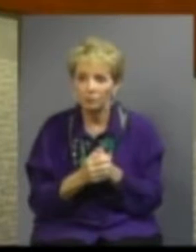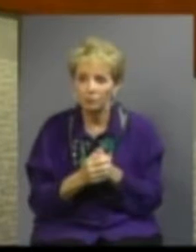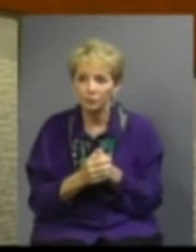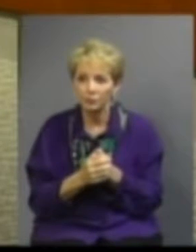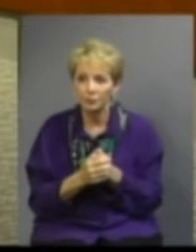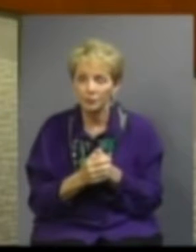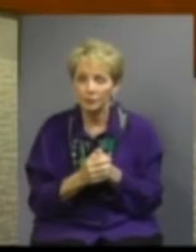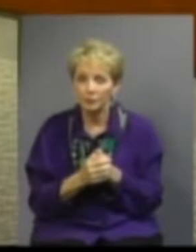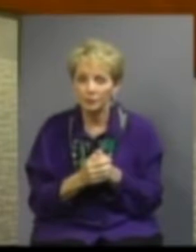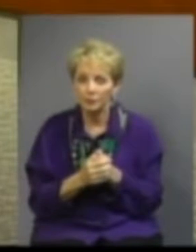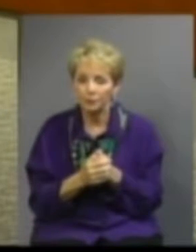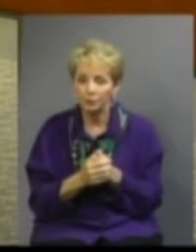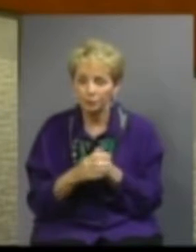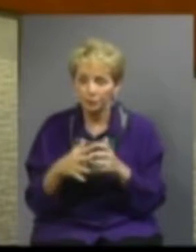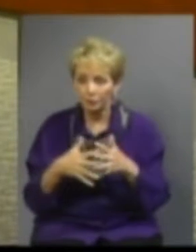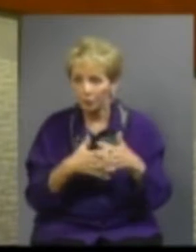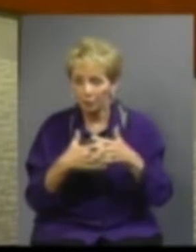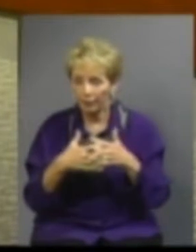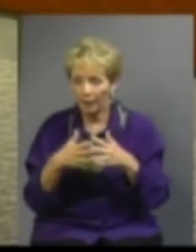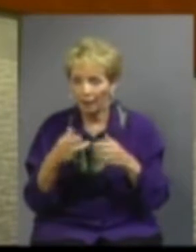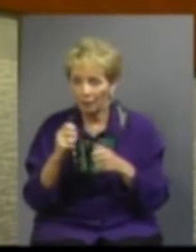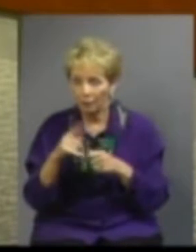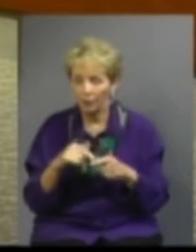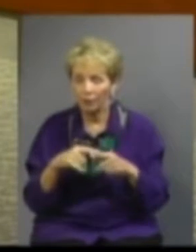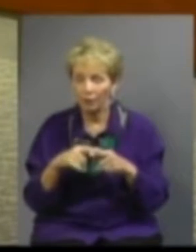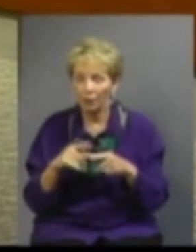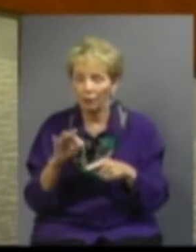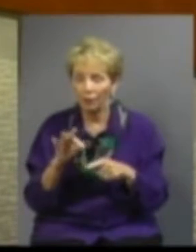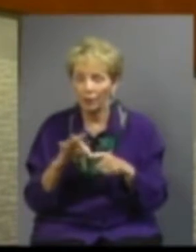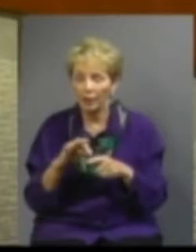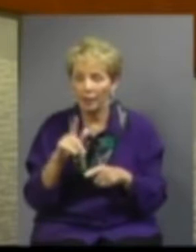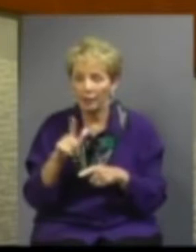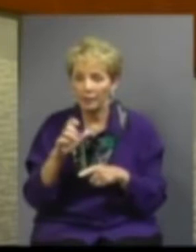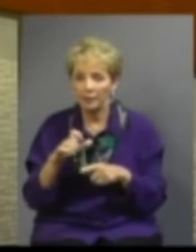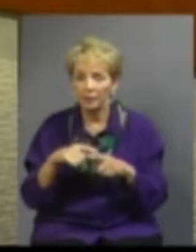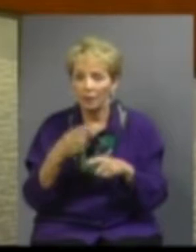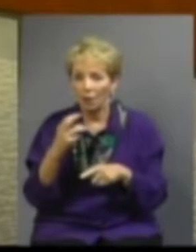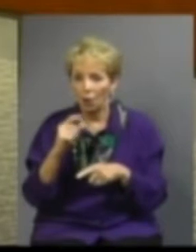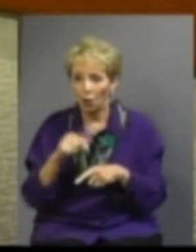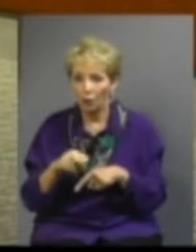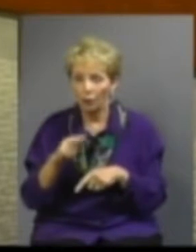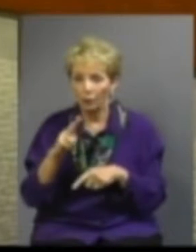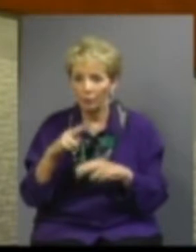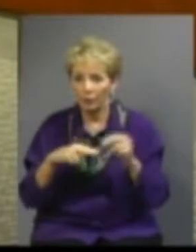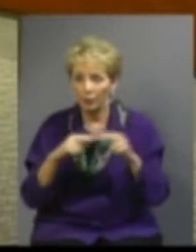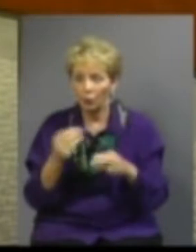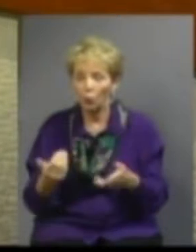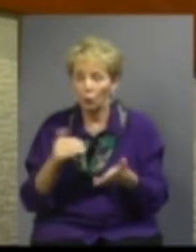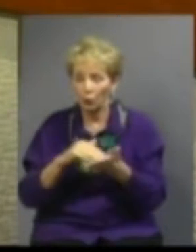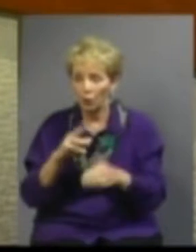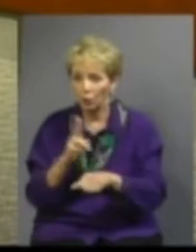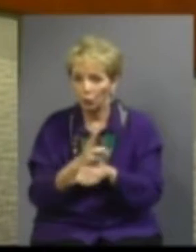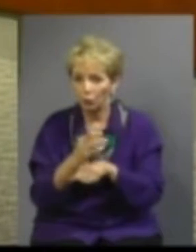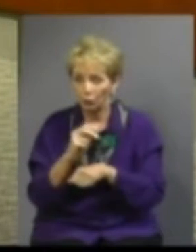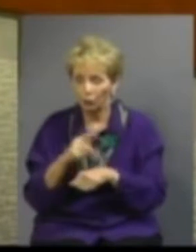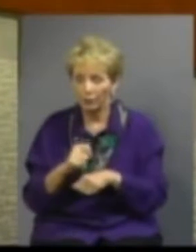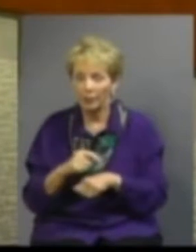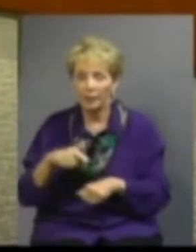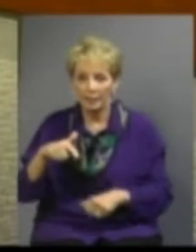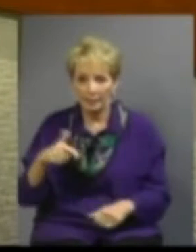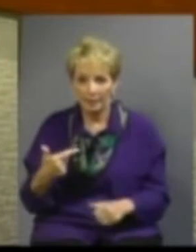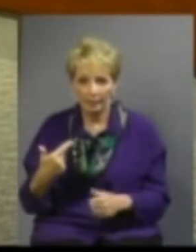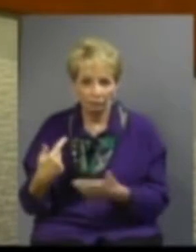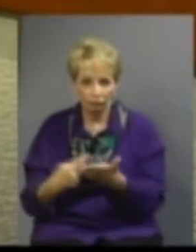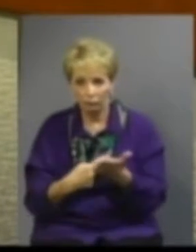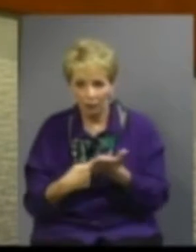America Hospitality Furnishings LLC DBA 10 Hogan Building Reuse Grant. Second. Motion second,